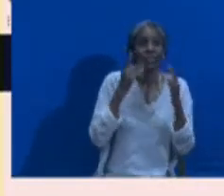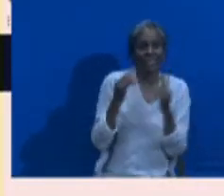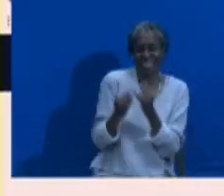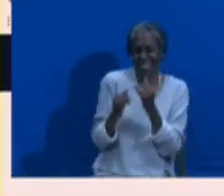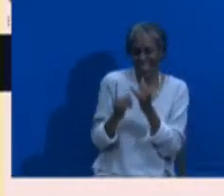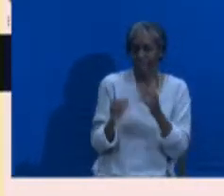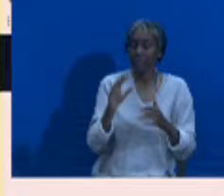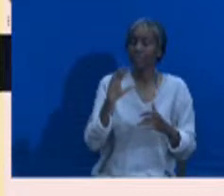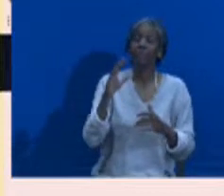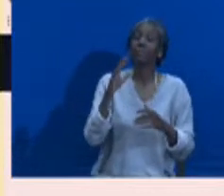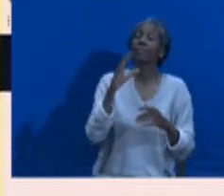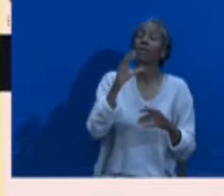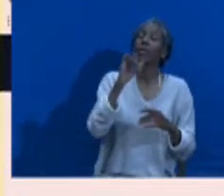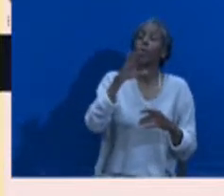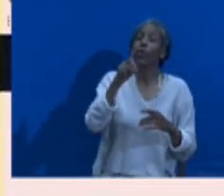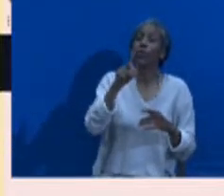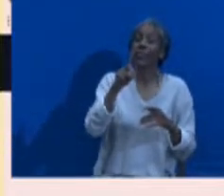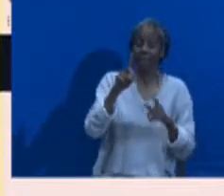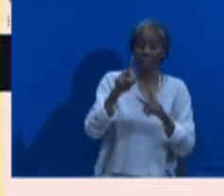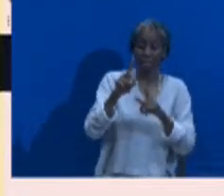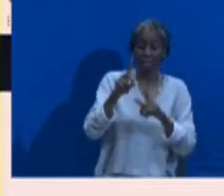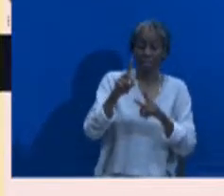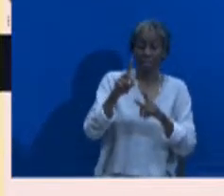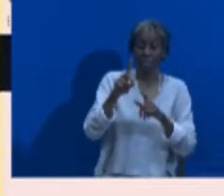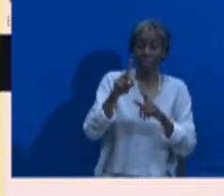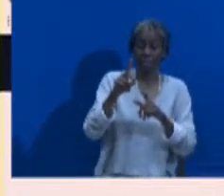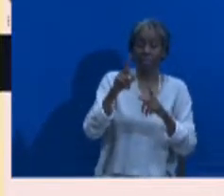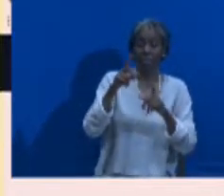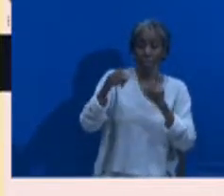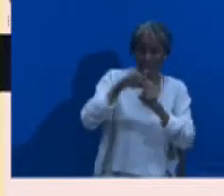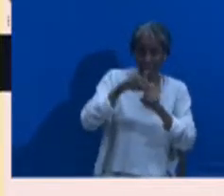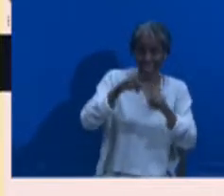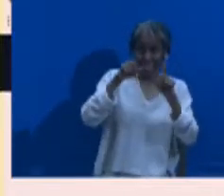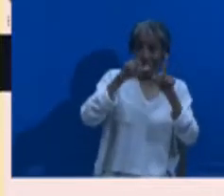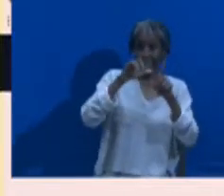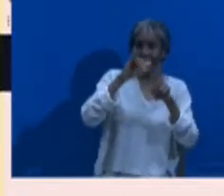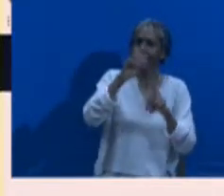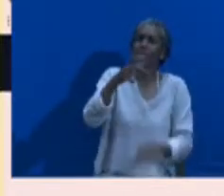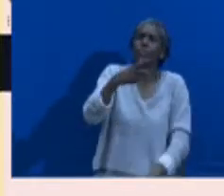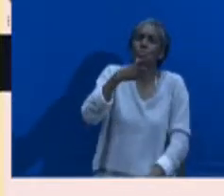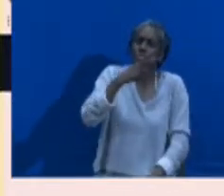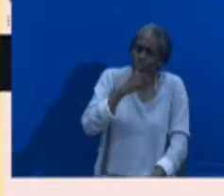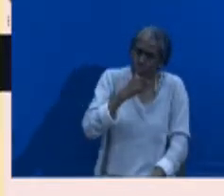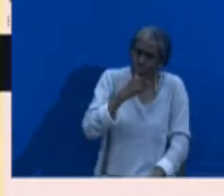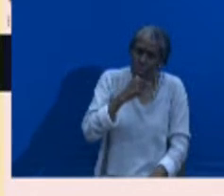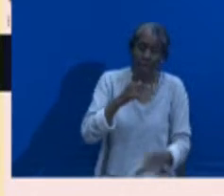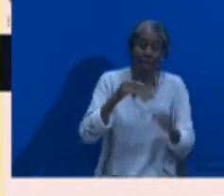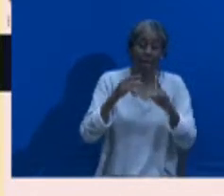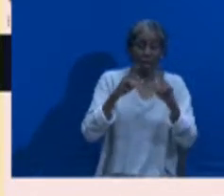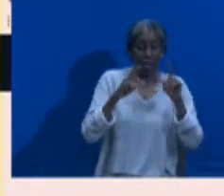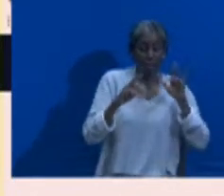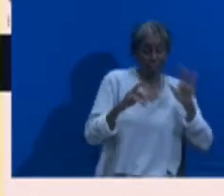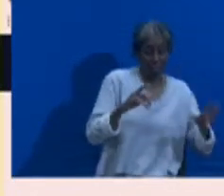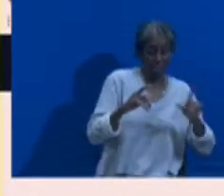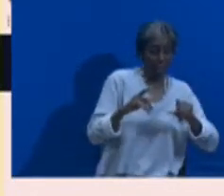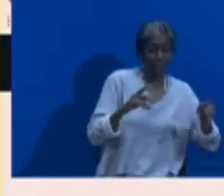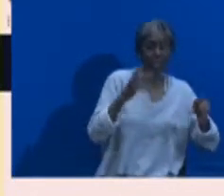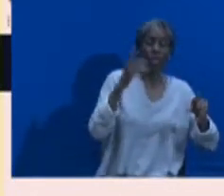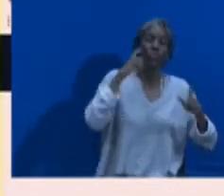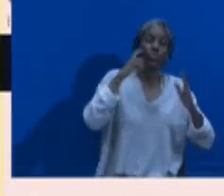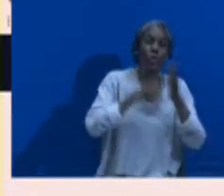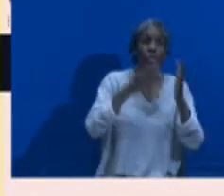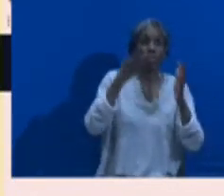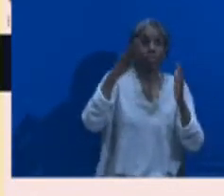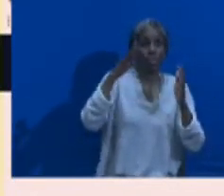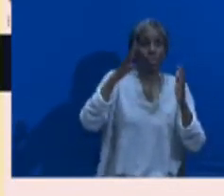confirmed COVID-19 cases in the bottom left-hand corner. And what this shows you is the blue lines are the